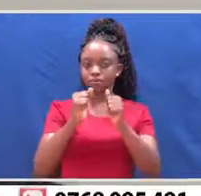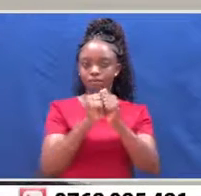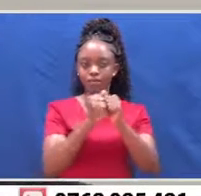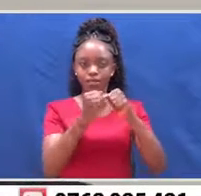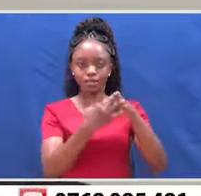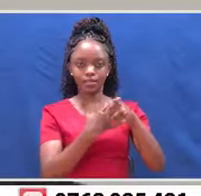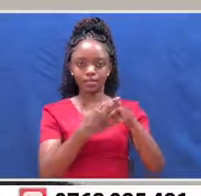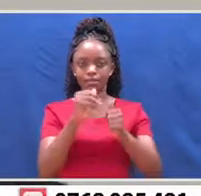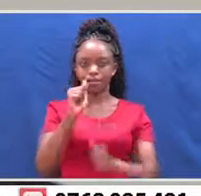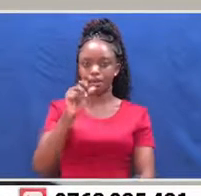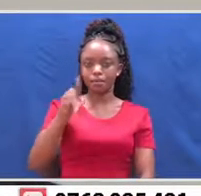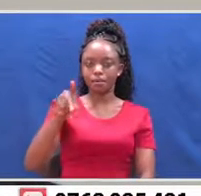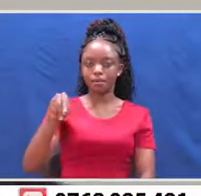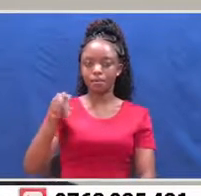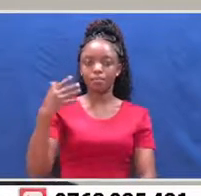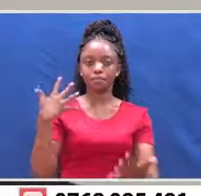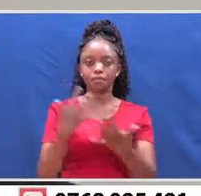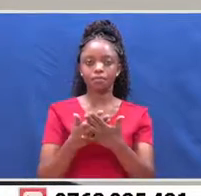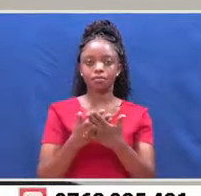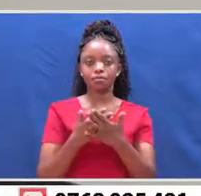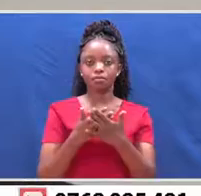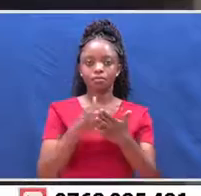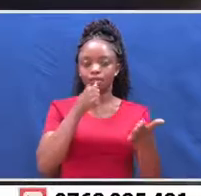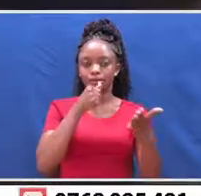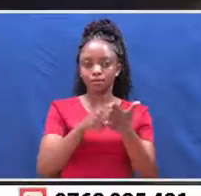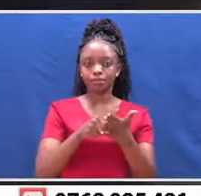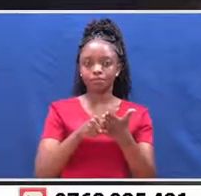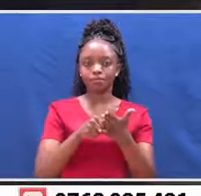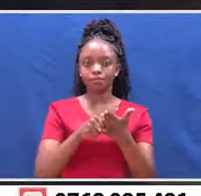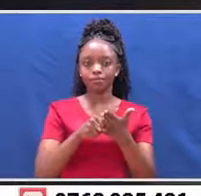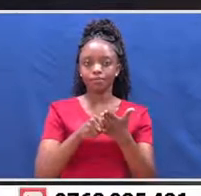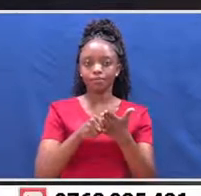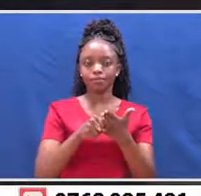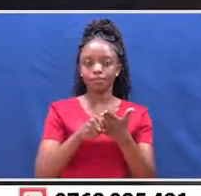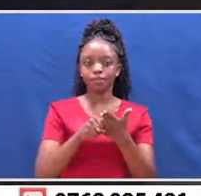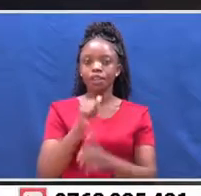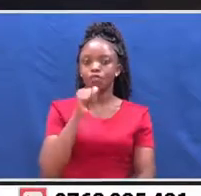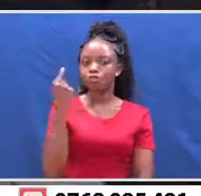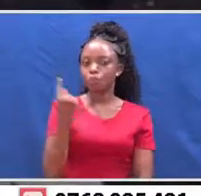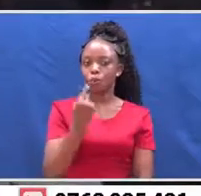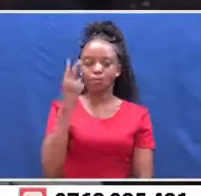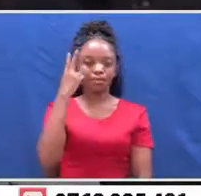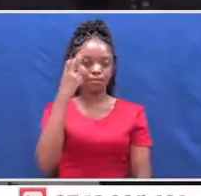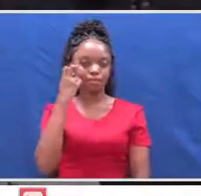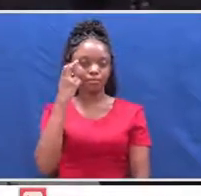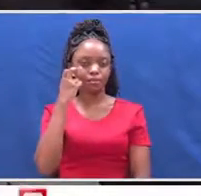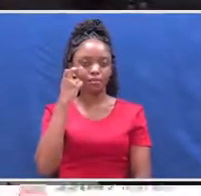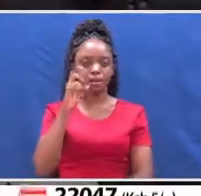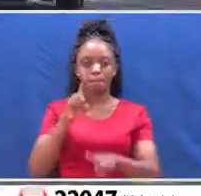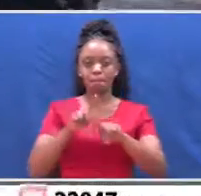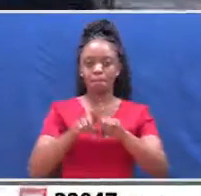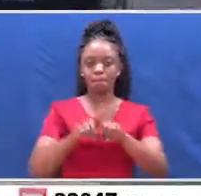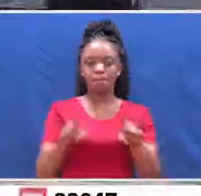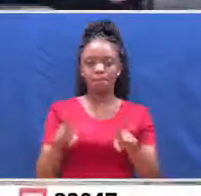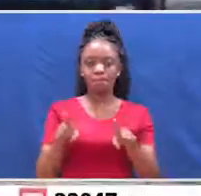2018 NPPA arrest warrant. Businje told the Congresswoman that Rusesabagina is not the only suspect. He reminded that